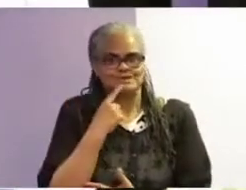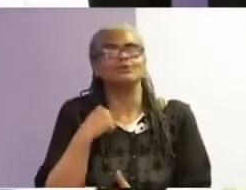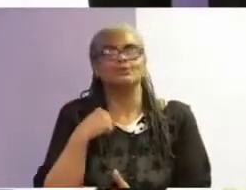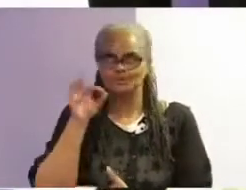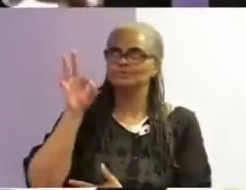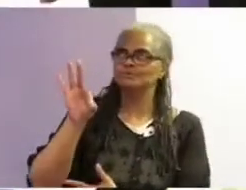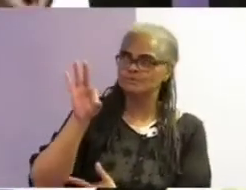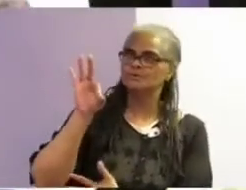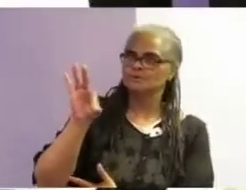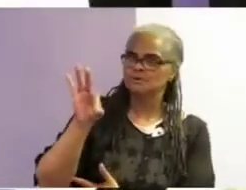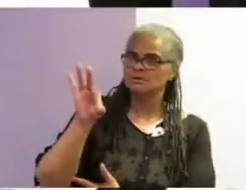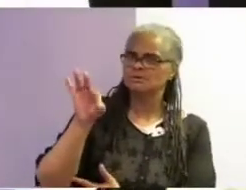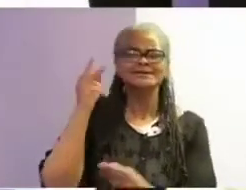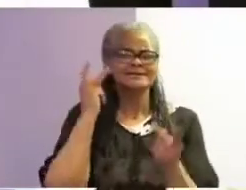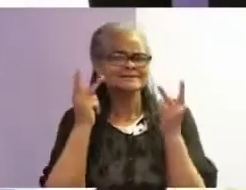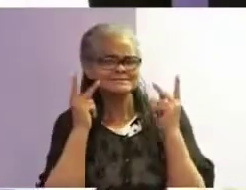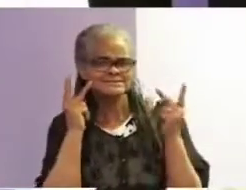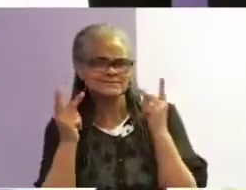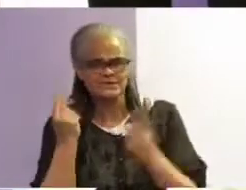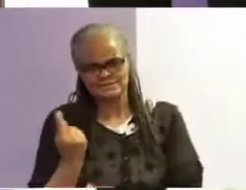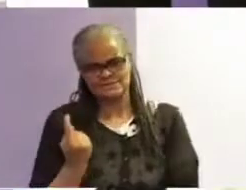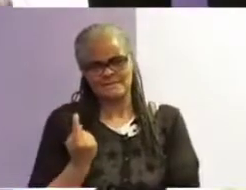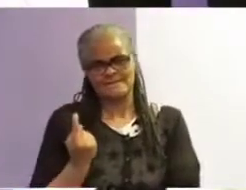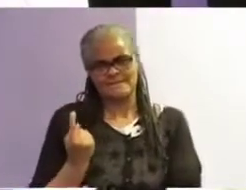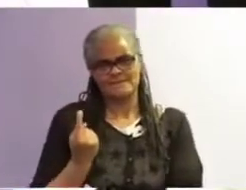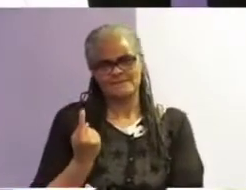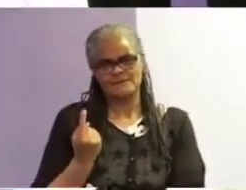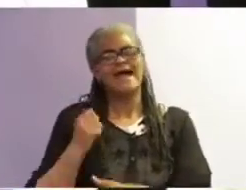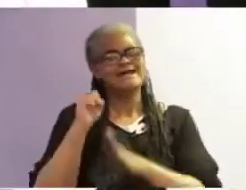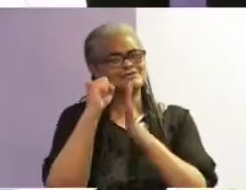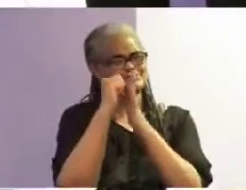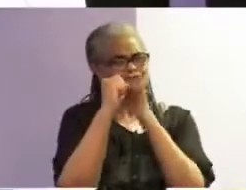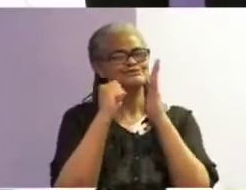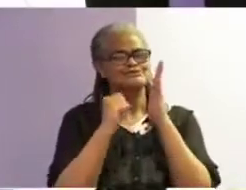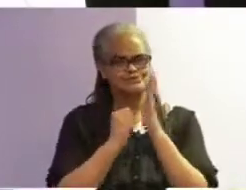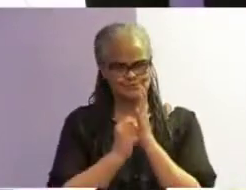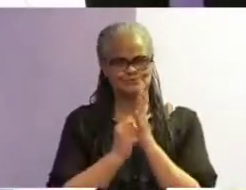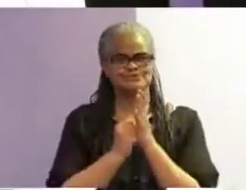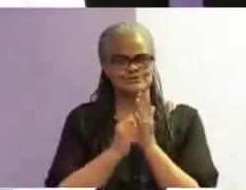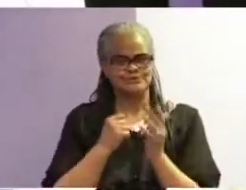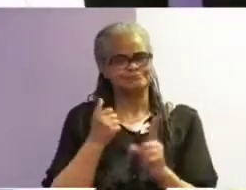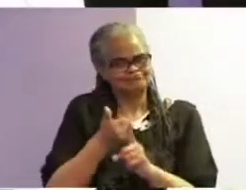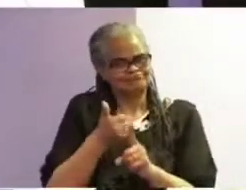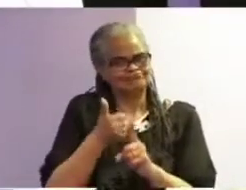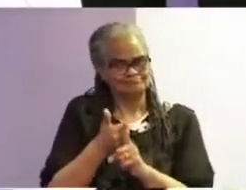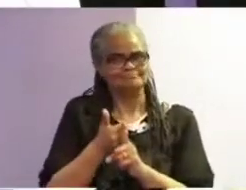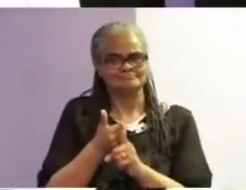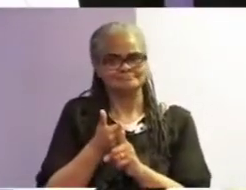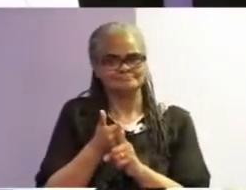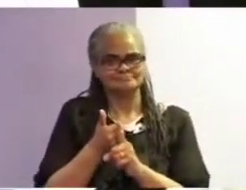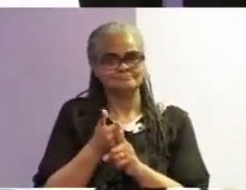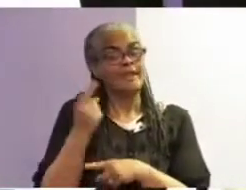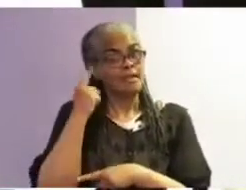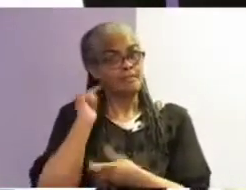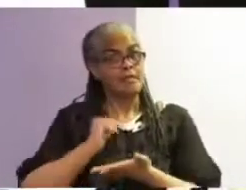And I saw something in the scripture that I think is going to help